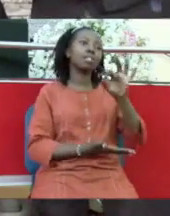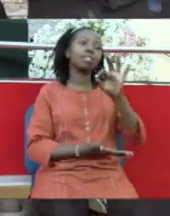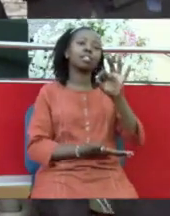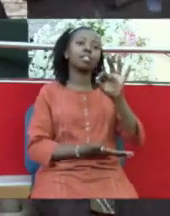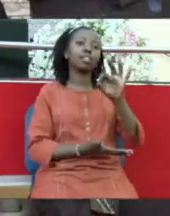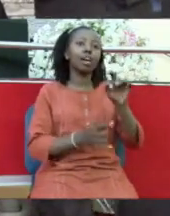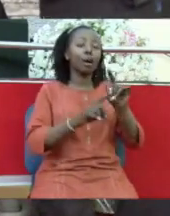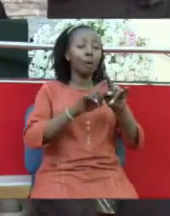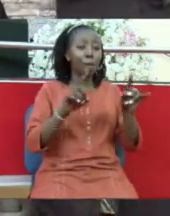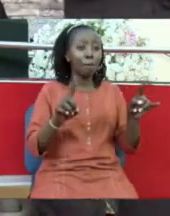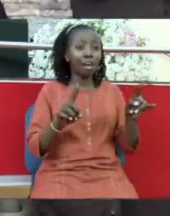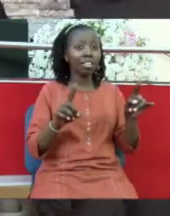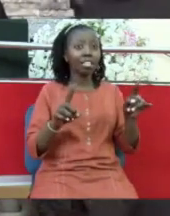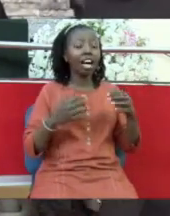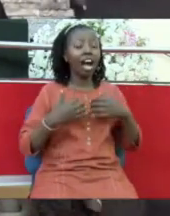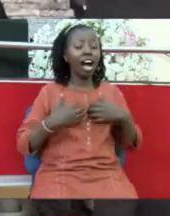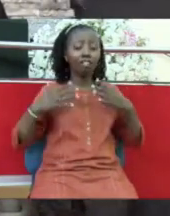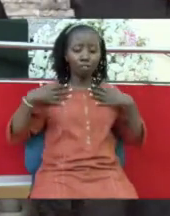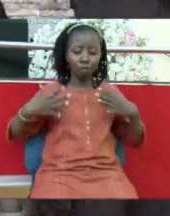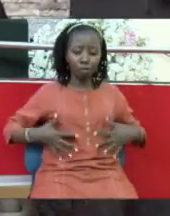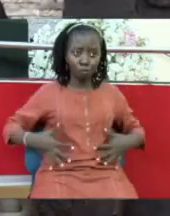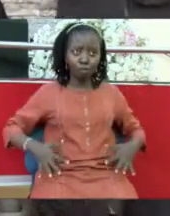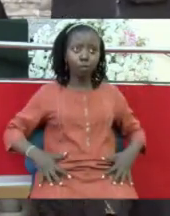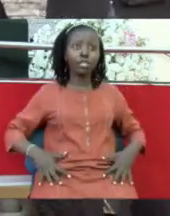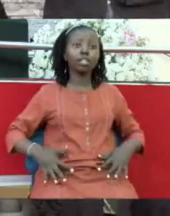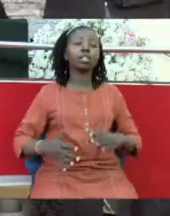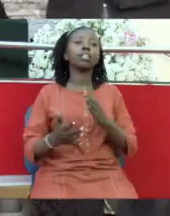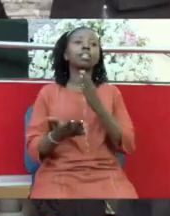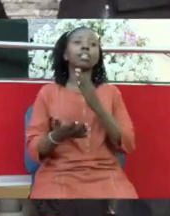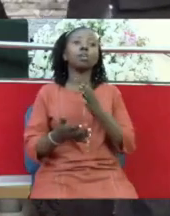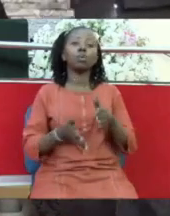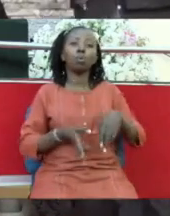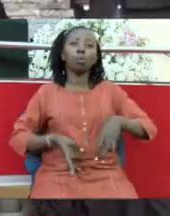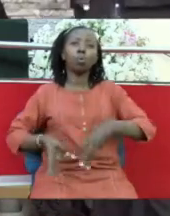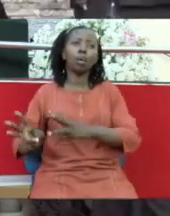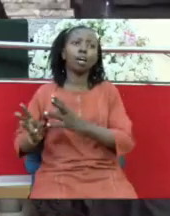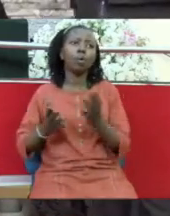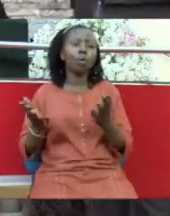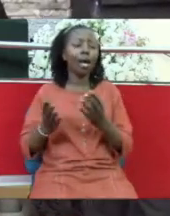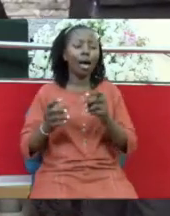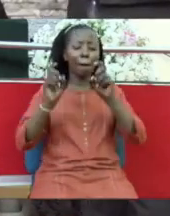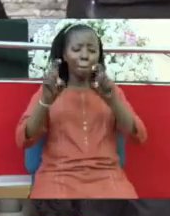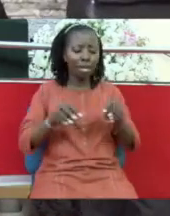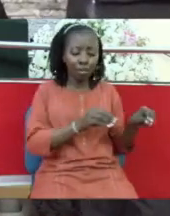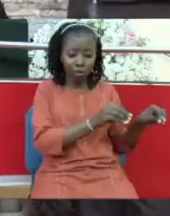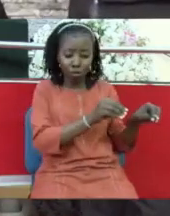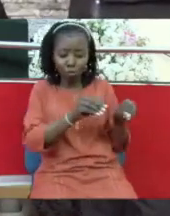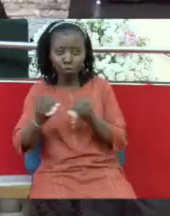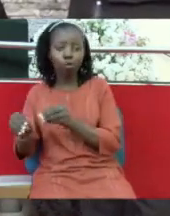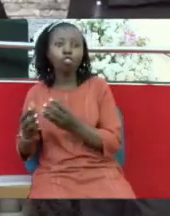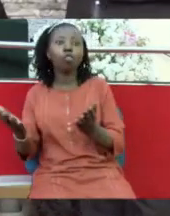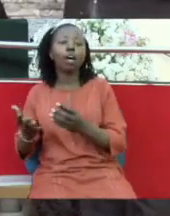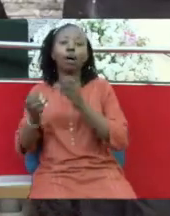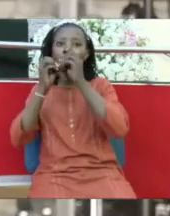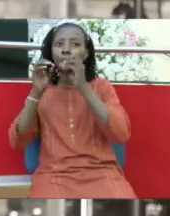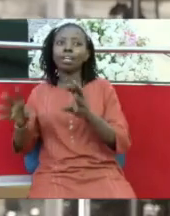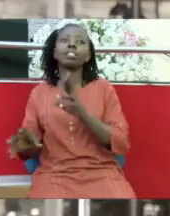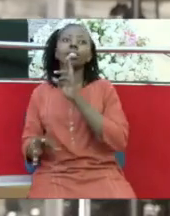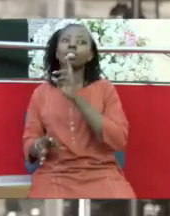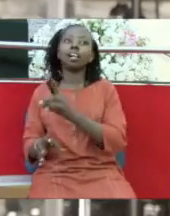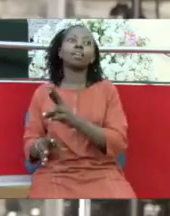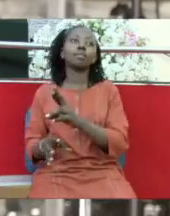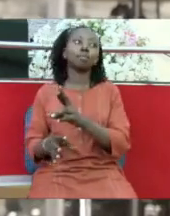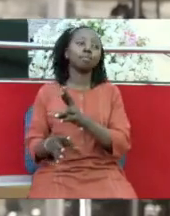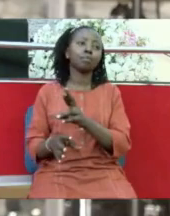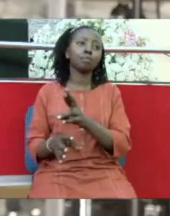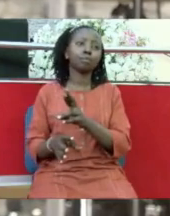But there is still the physical part. Where you are yourself, you have to move towards the blessings of God.